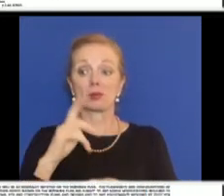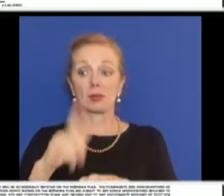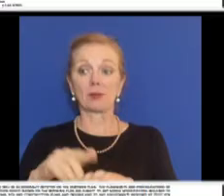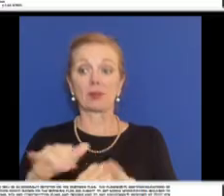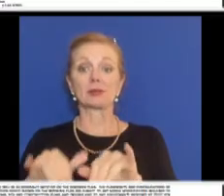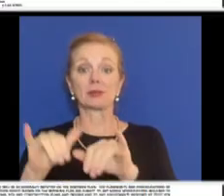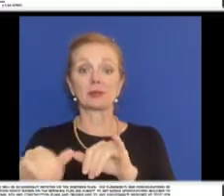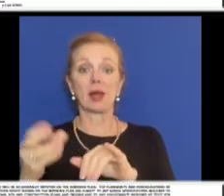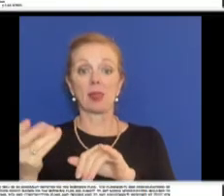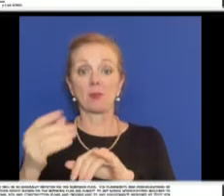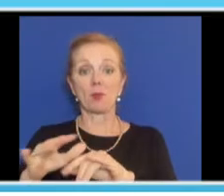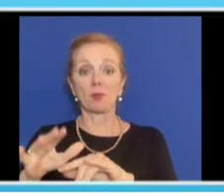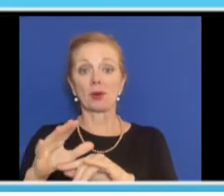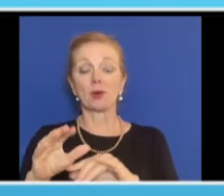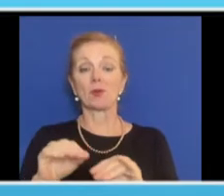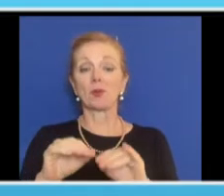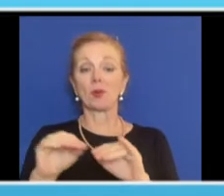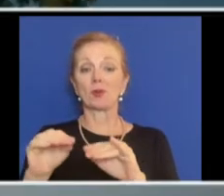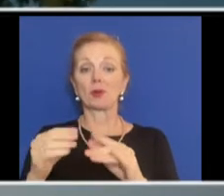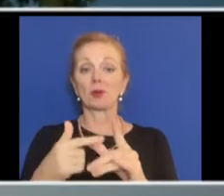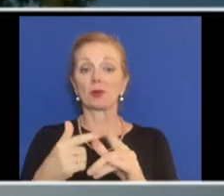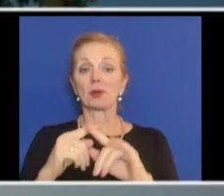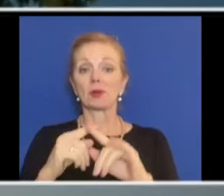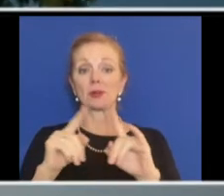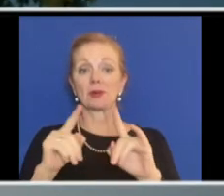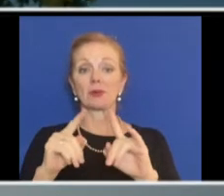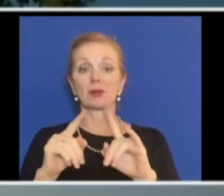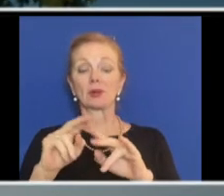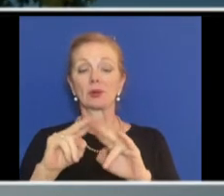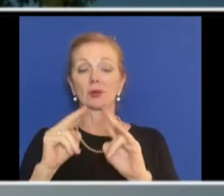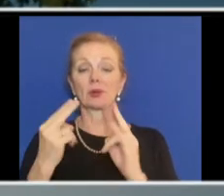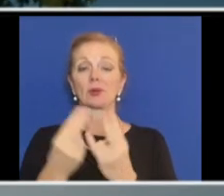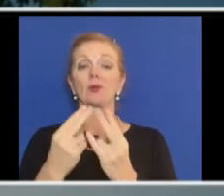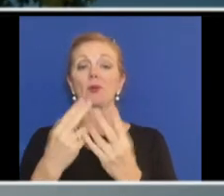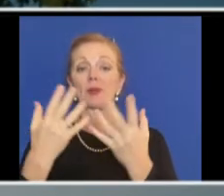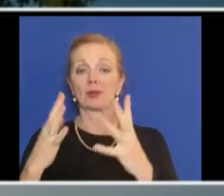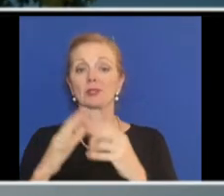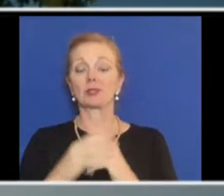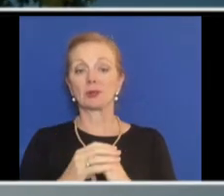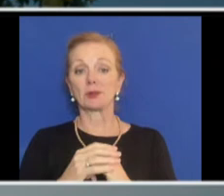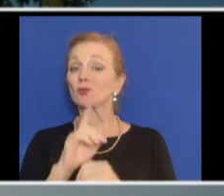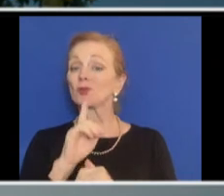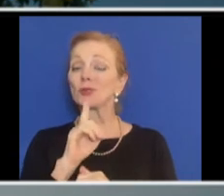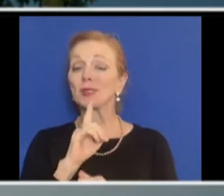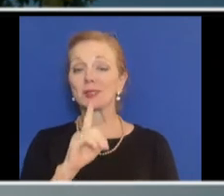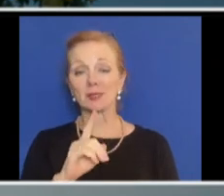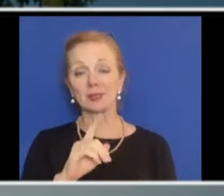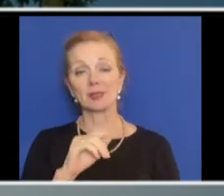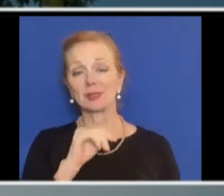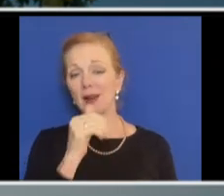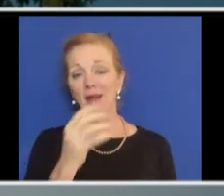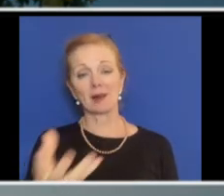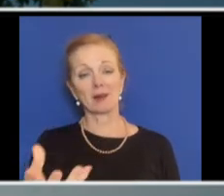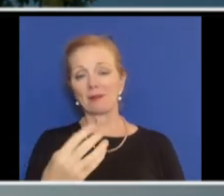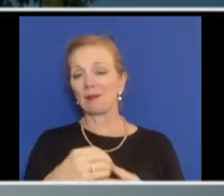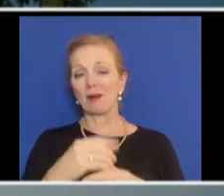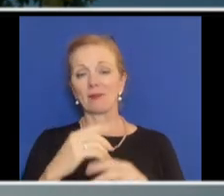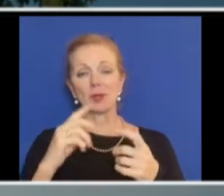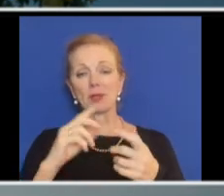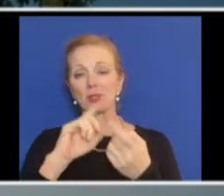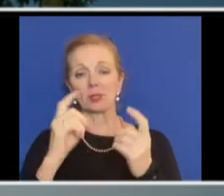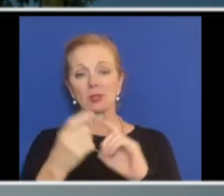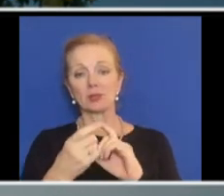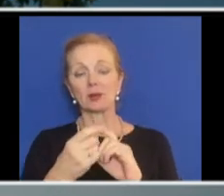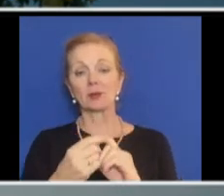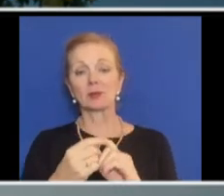property and then move into a completed unit when they're finished really this is not involving major changes it is very much